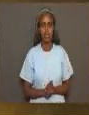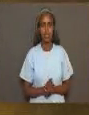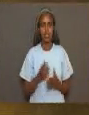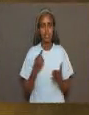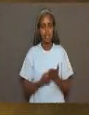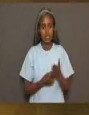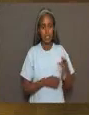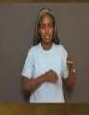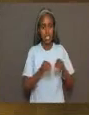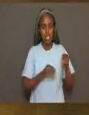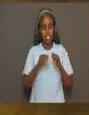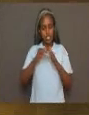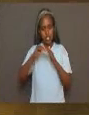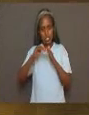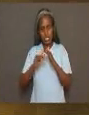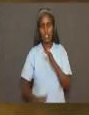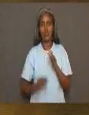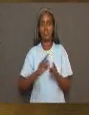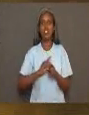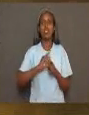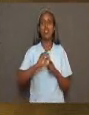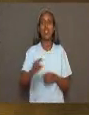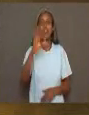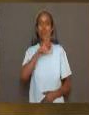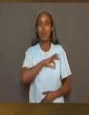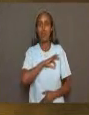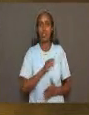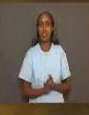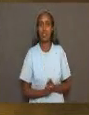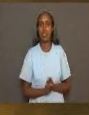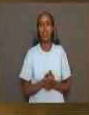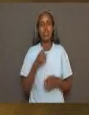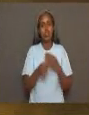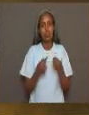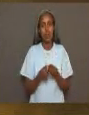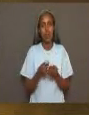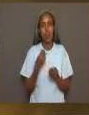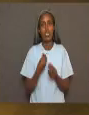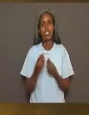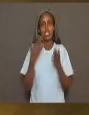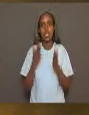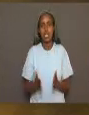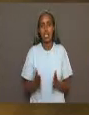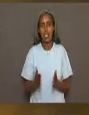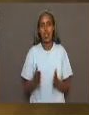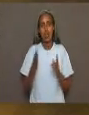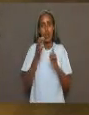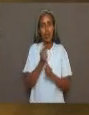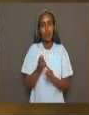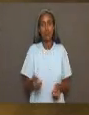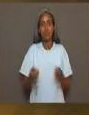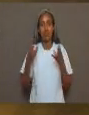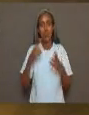This action reduces direct profit, so the seller hopes to sell more